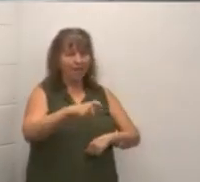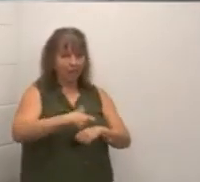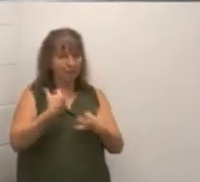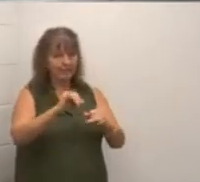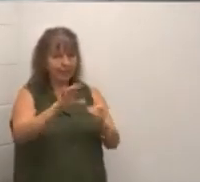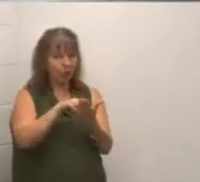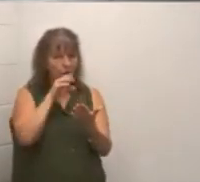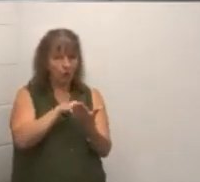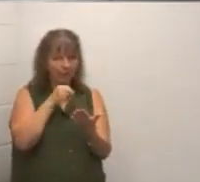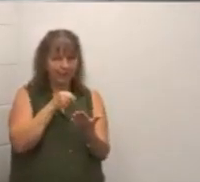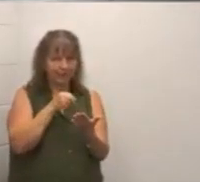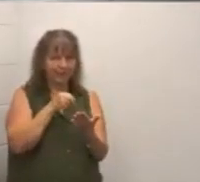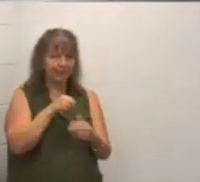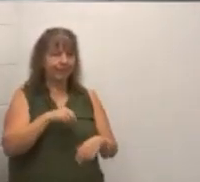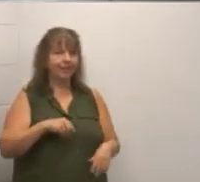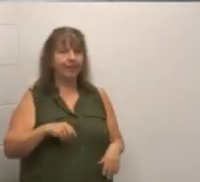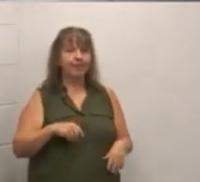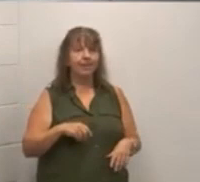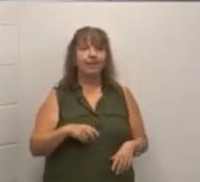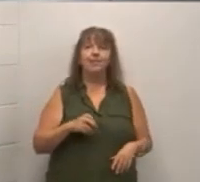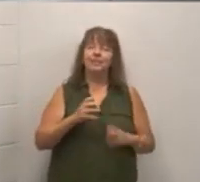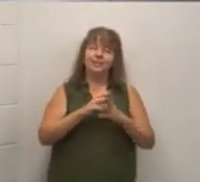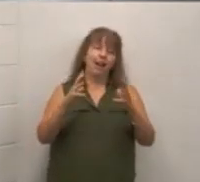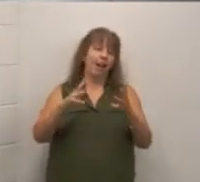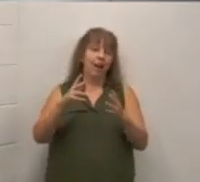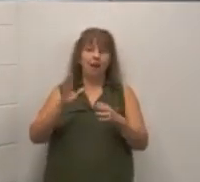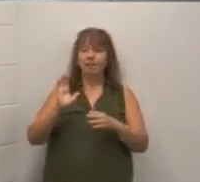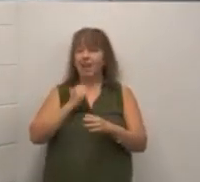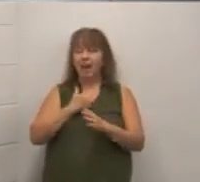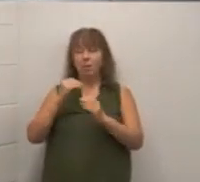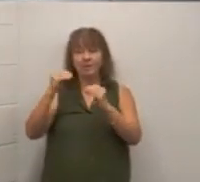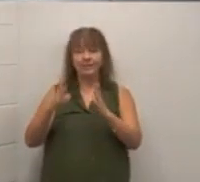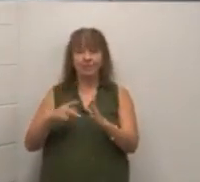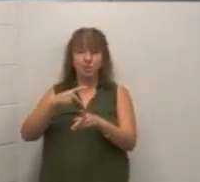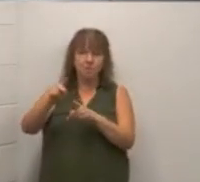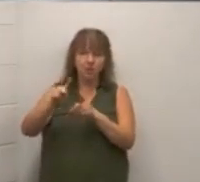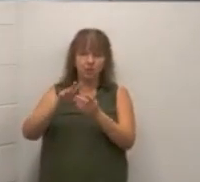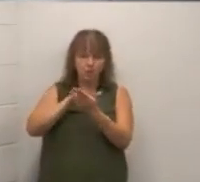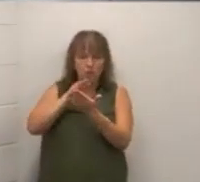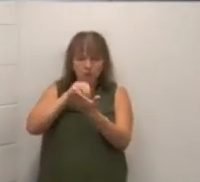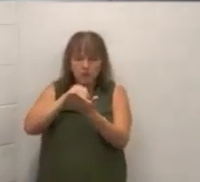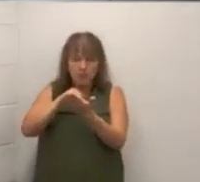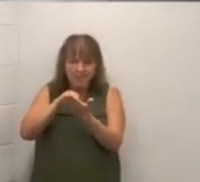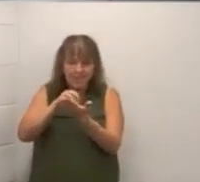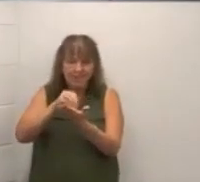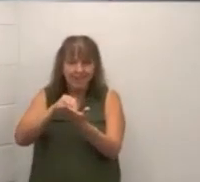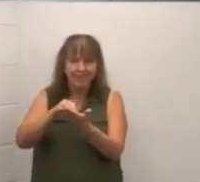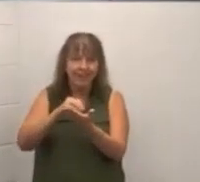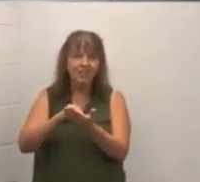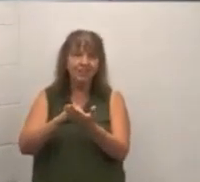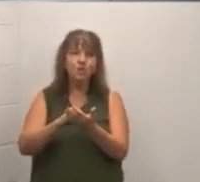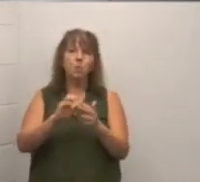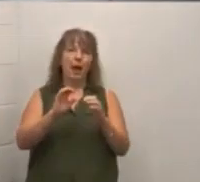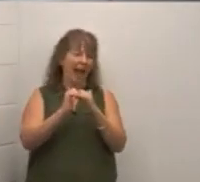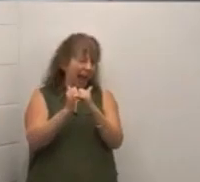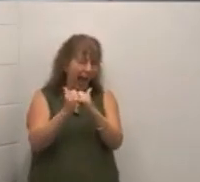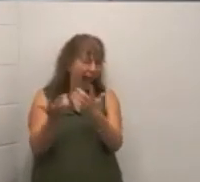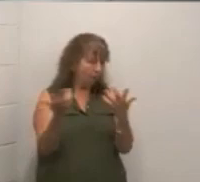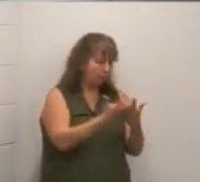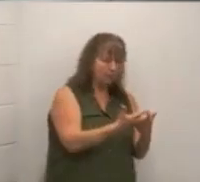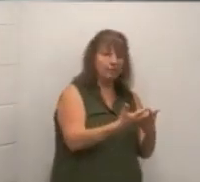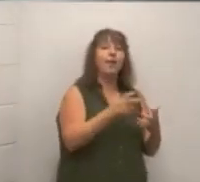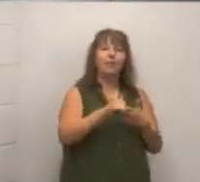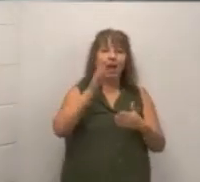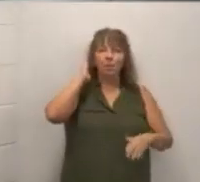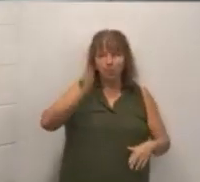move that forward. This is a lot of the professional learning work that our teachers have been engaged in this summer and will continue to be engaged in as we enter the